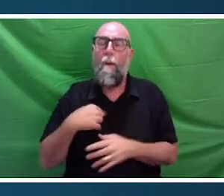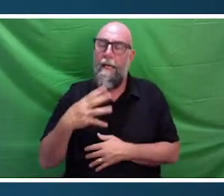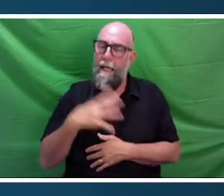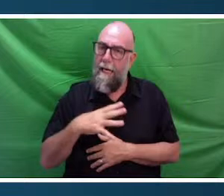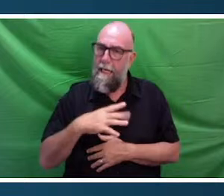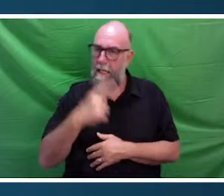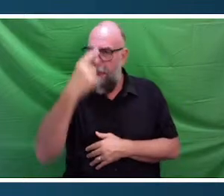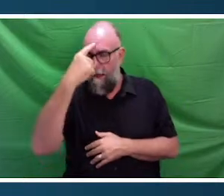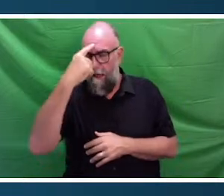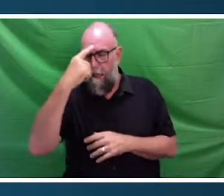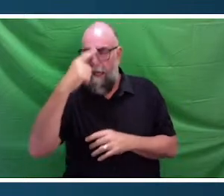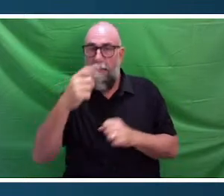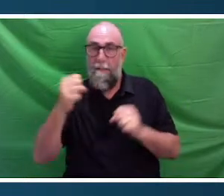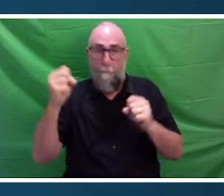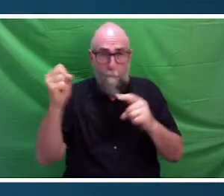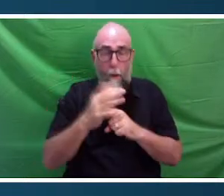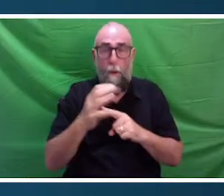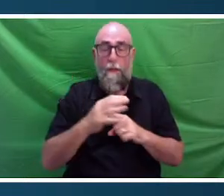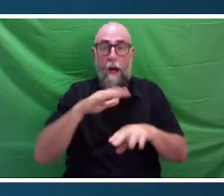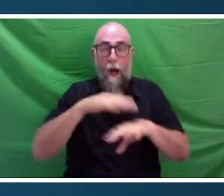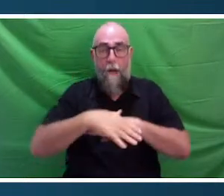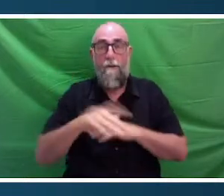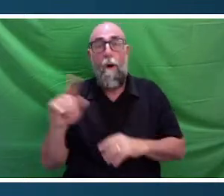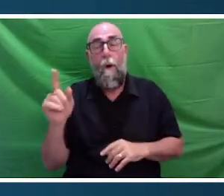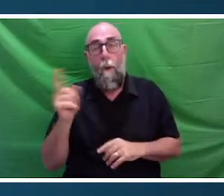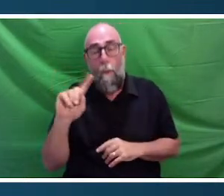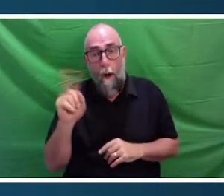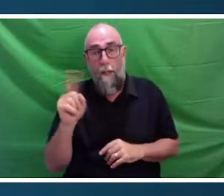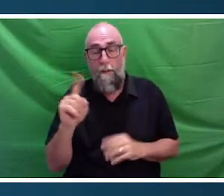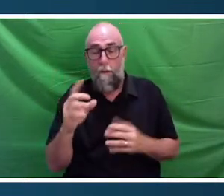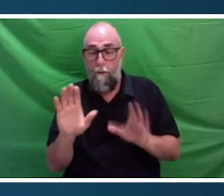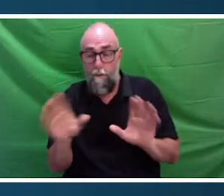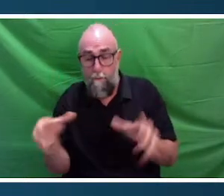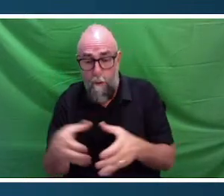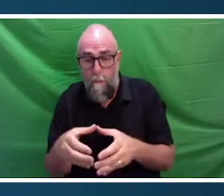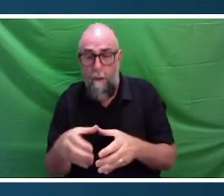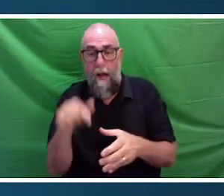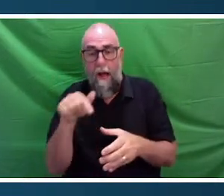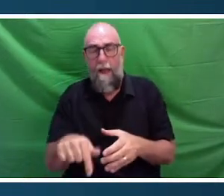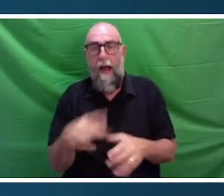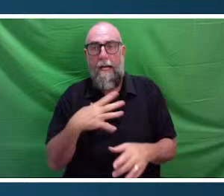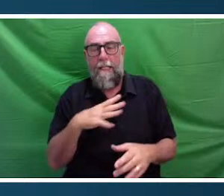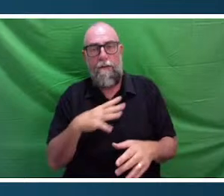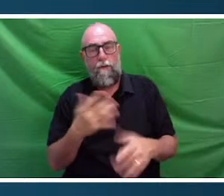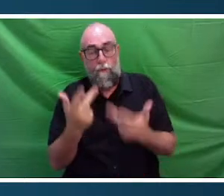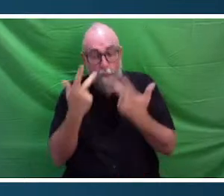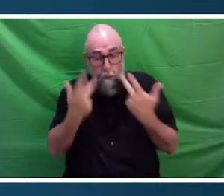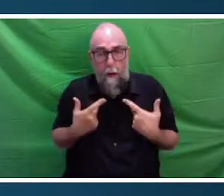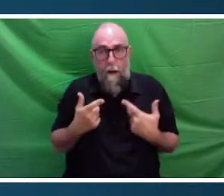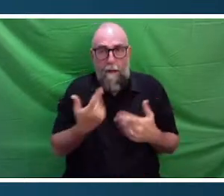and conflict-affected groups are represented and have a voice in these initiatives.